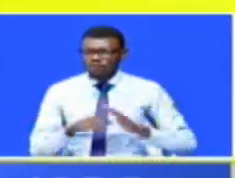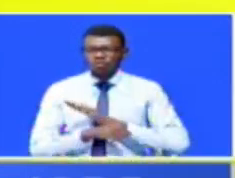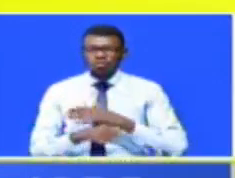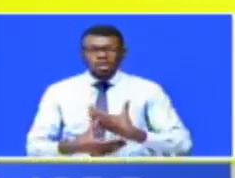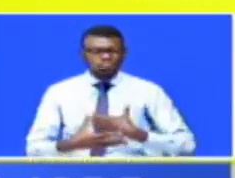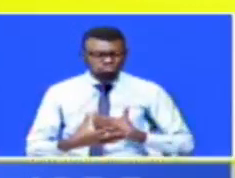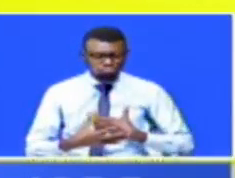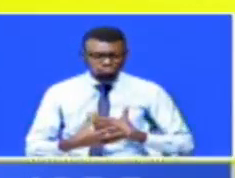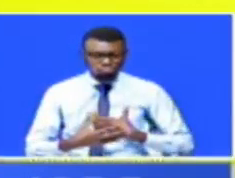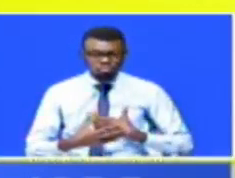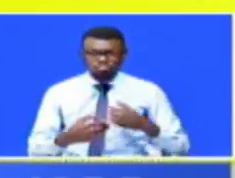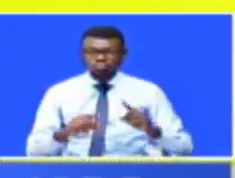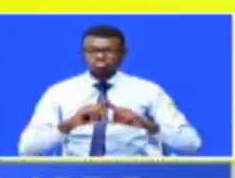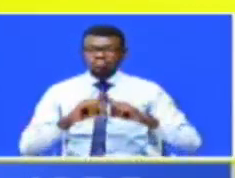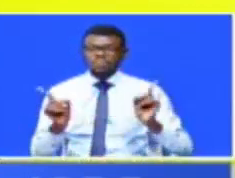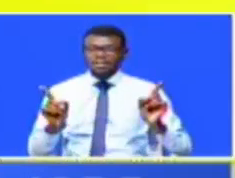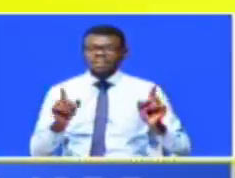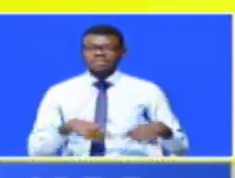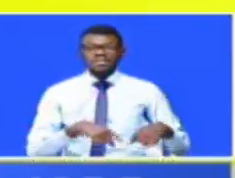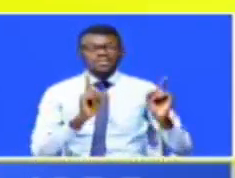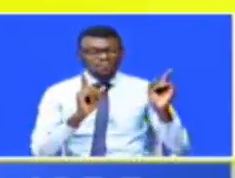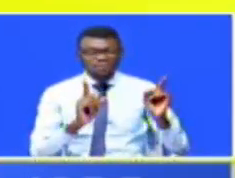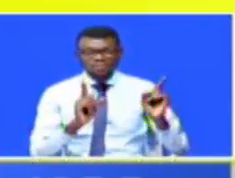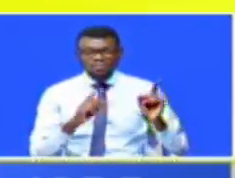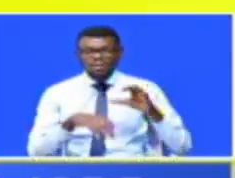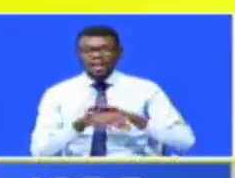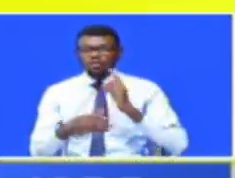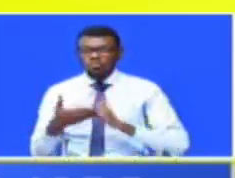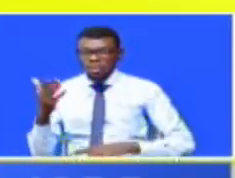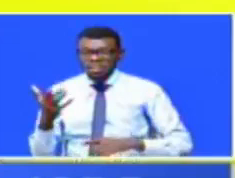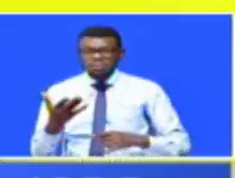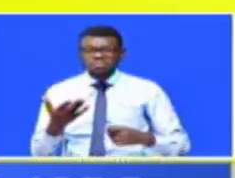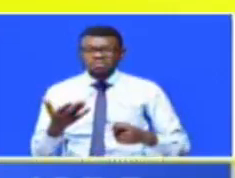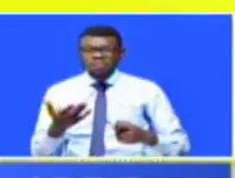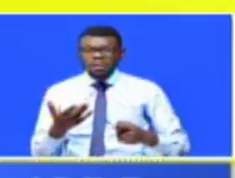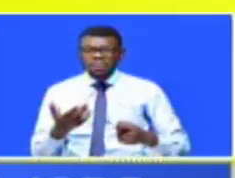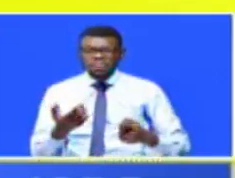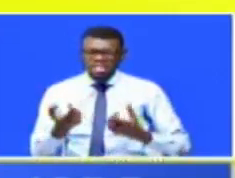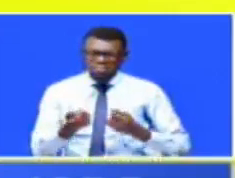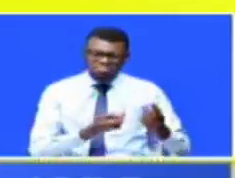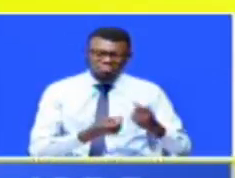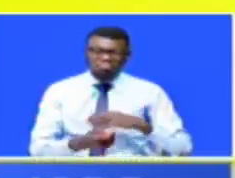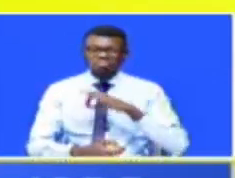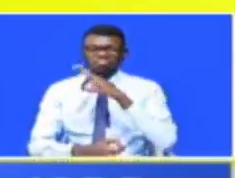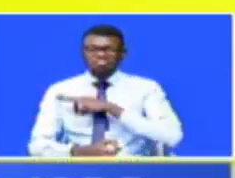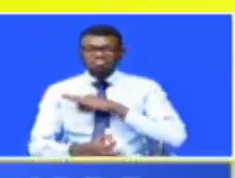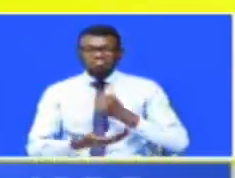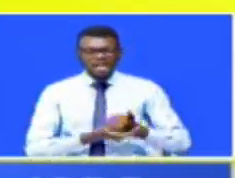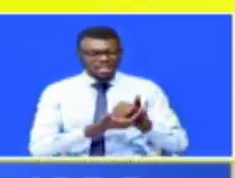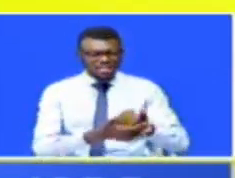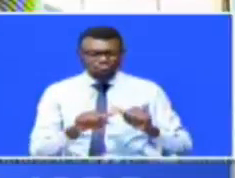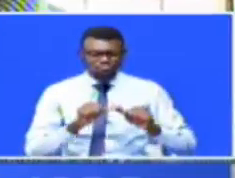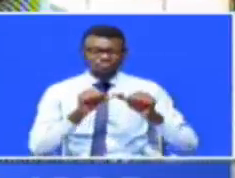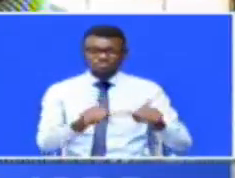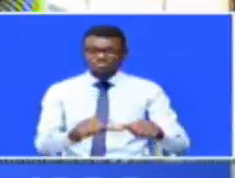the only thing that they would be getting from their employer is some sort of allowance to keep them going.